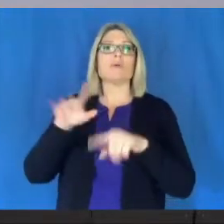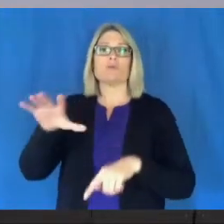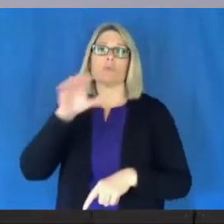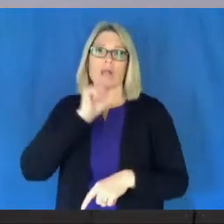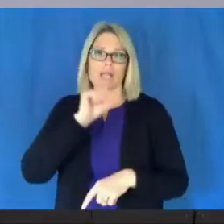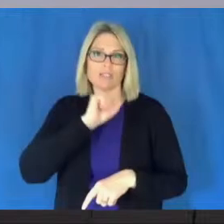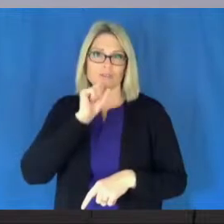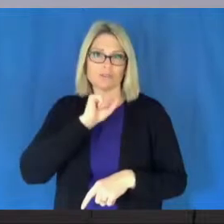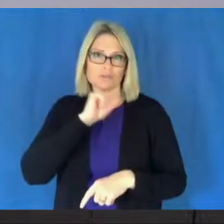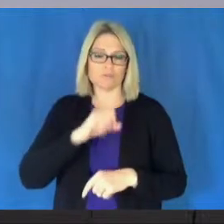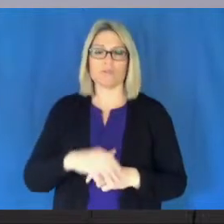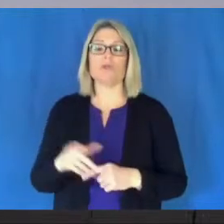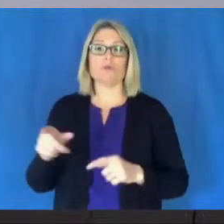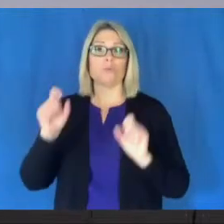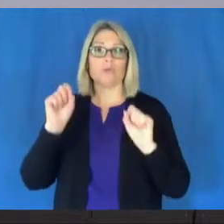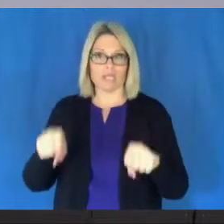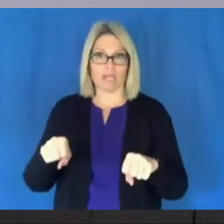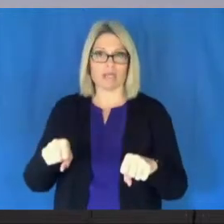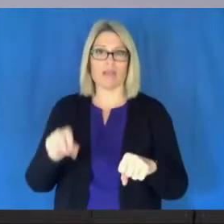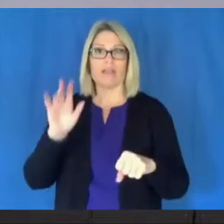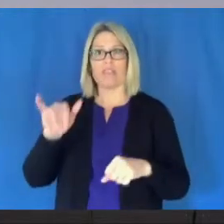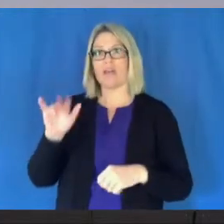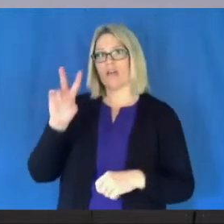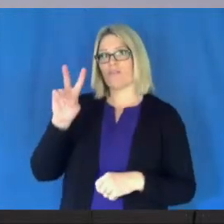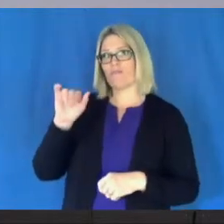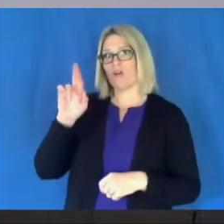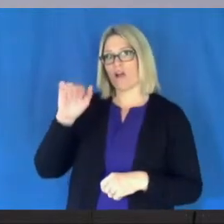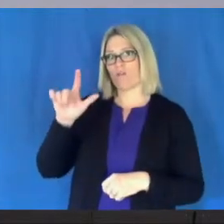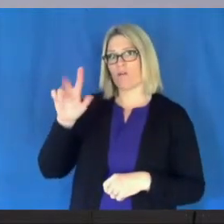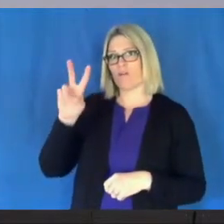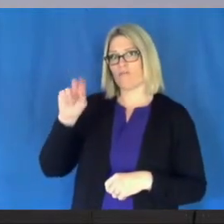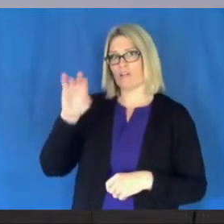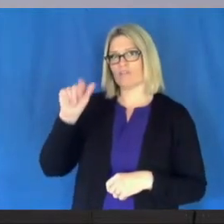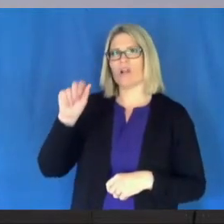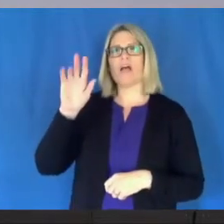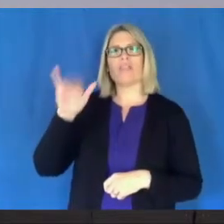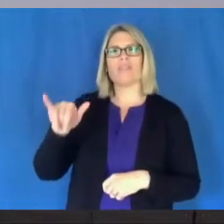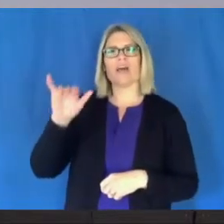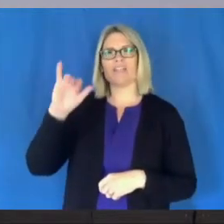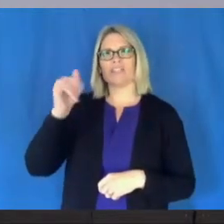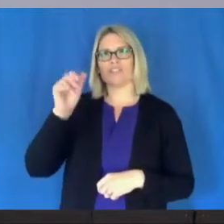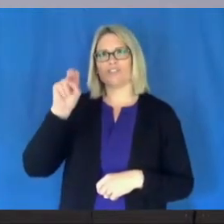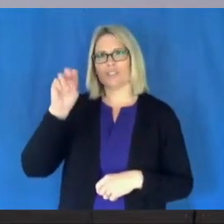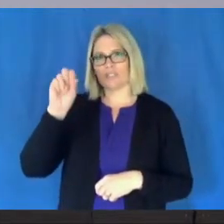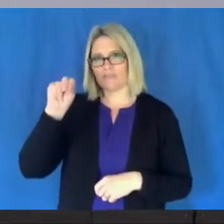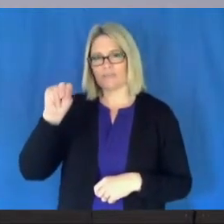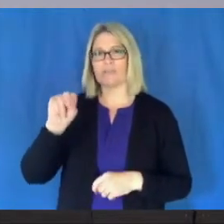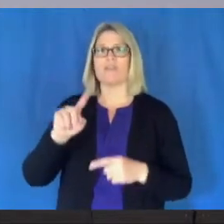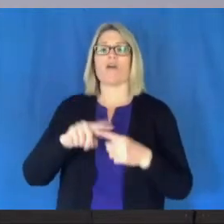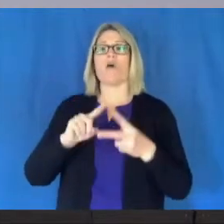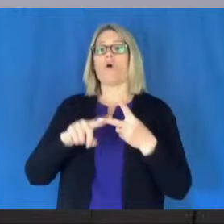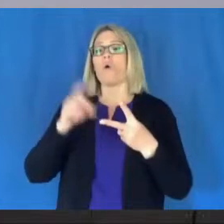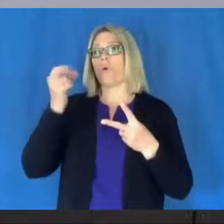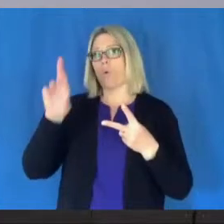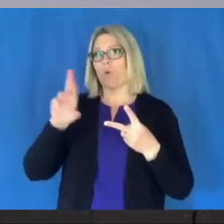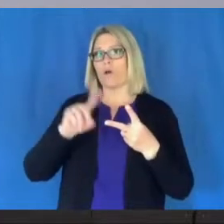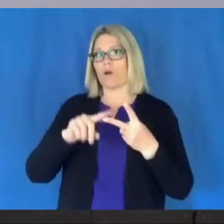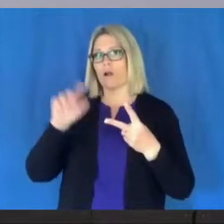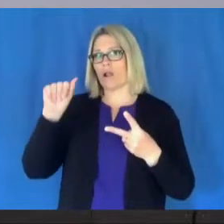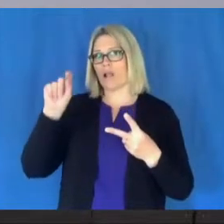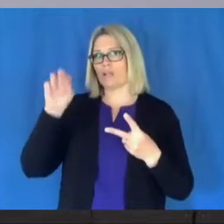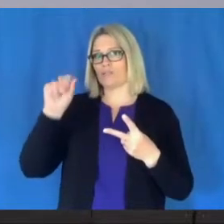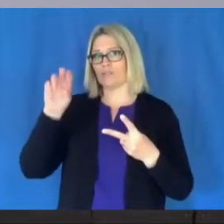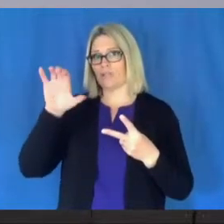have the a viral vector vaccine, and that would be your AstraZeneca or Janssen product. Earlier, if you